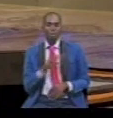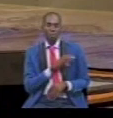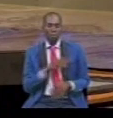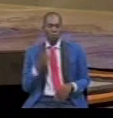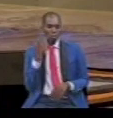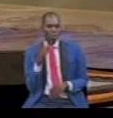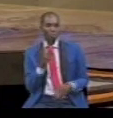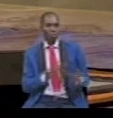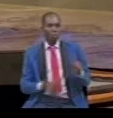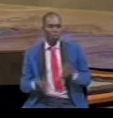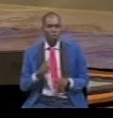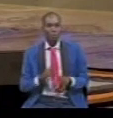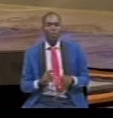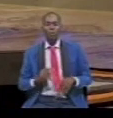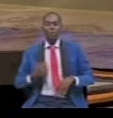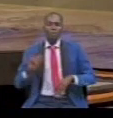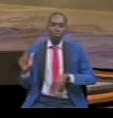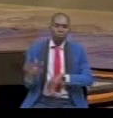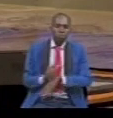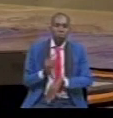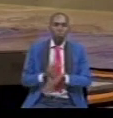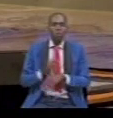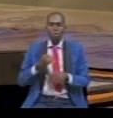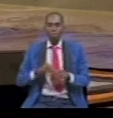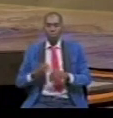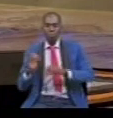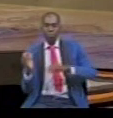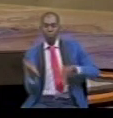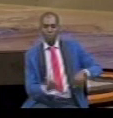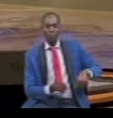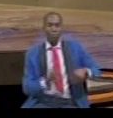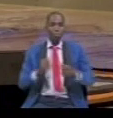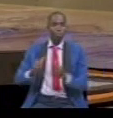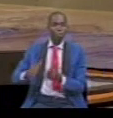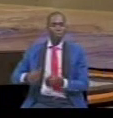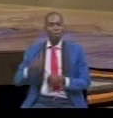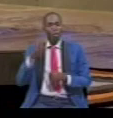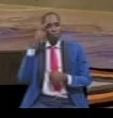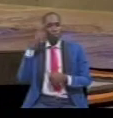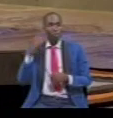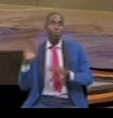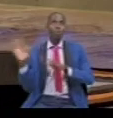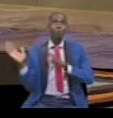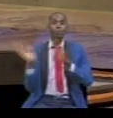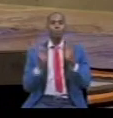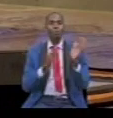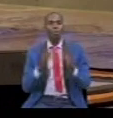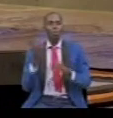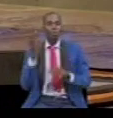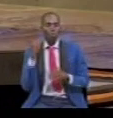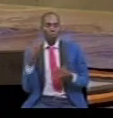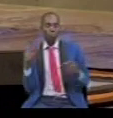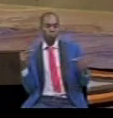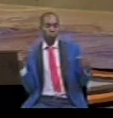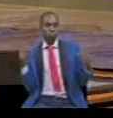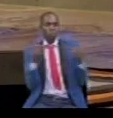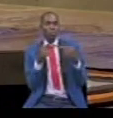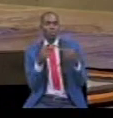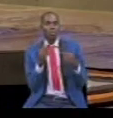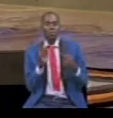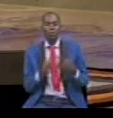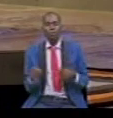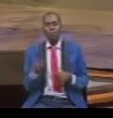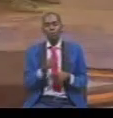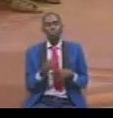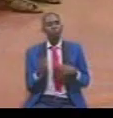the wind was contrary unto them. But please remember, the wind contrary is not going to